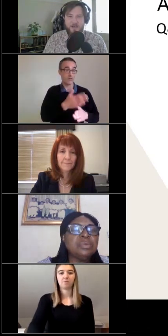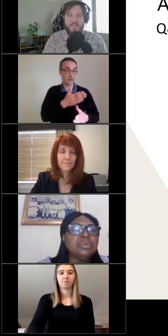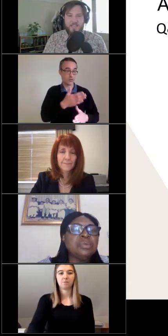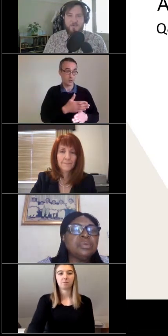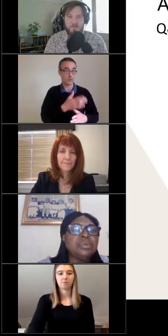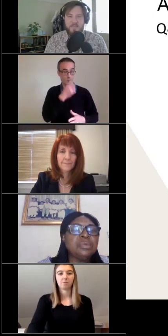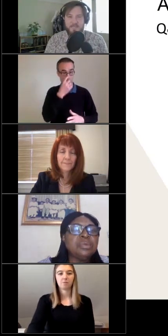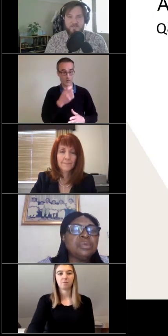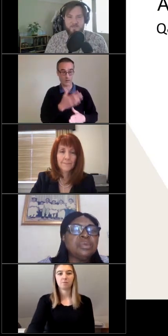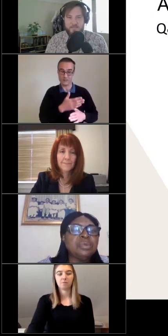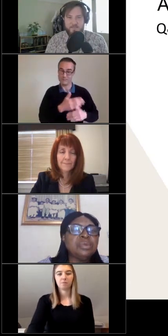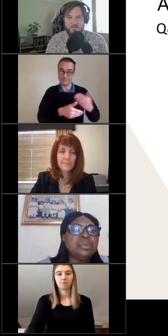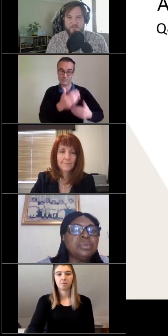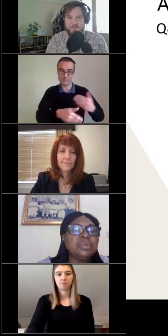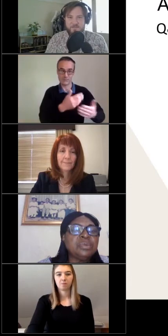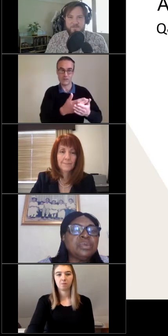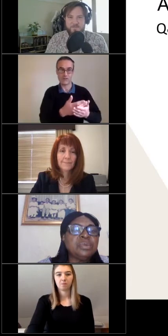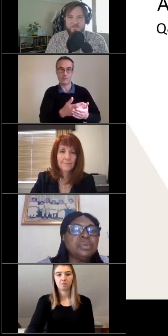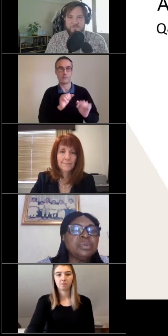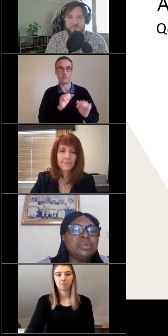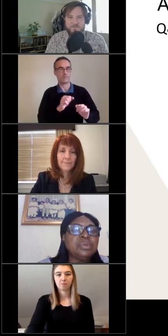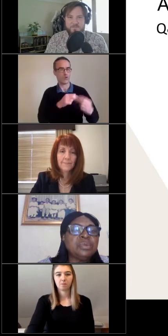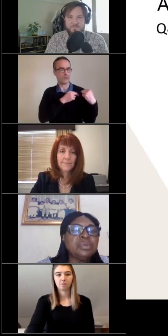responsibilities are equal to that of a man's?